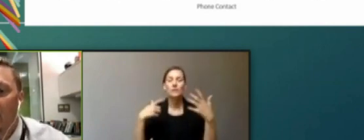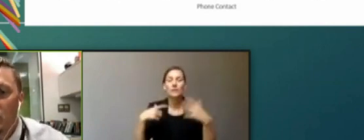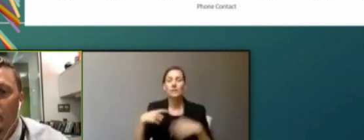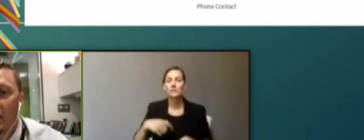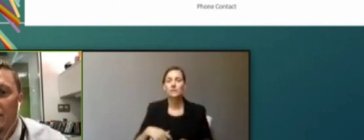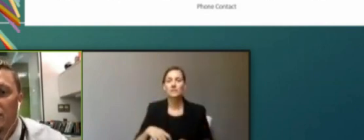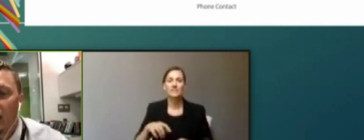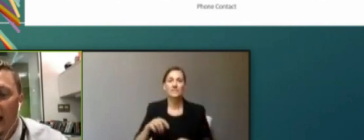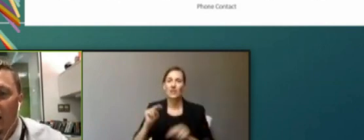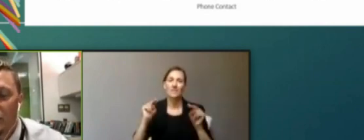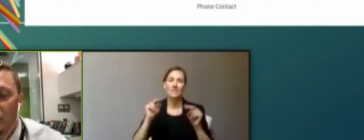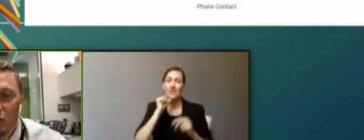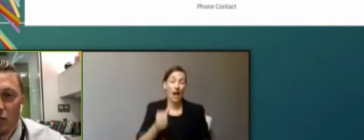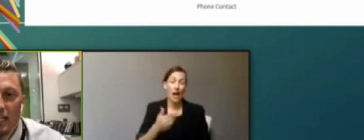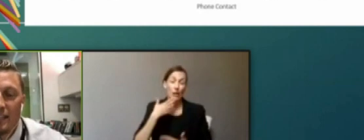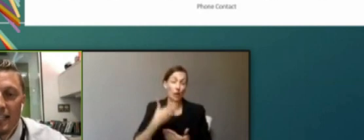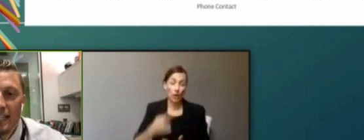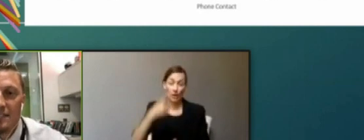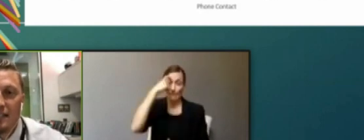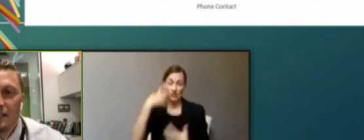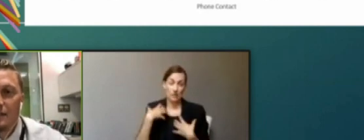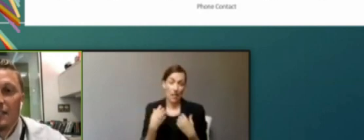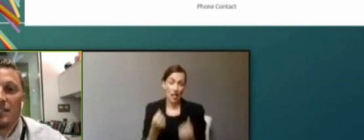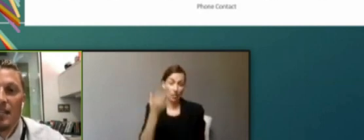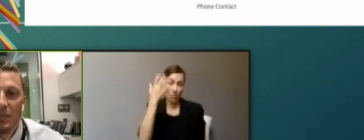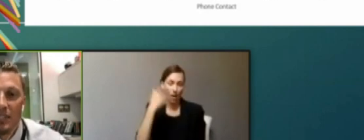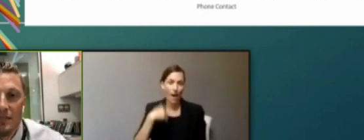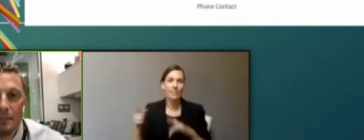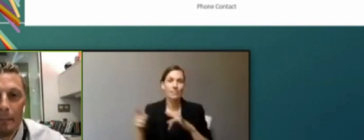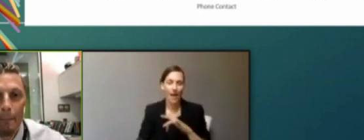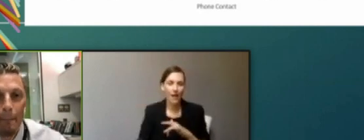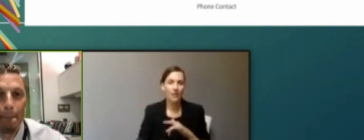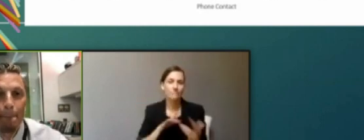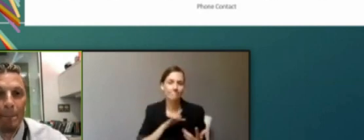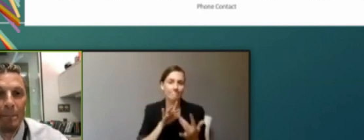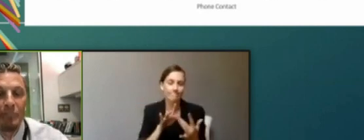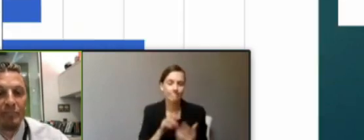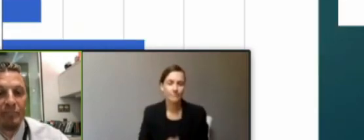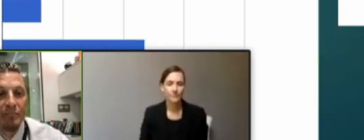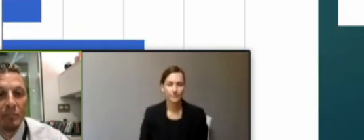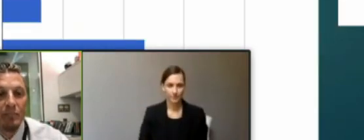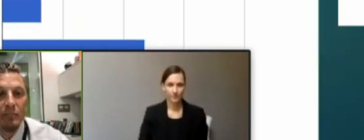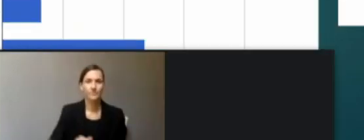health outcomes because of the lack of social contacts. Next slide, please.